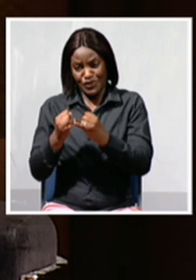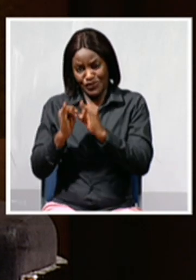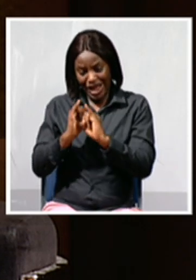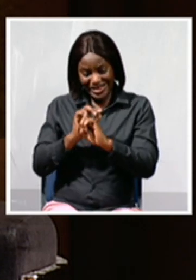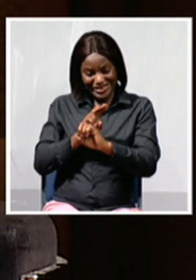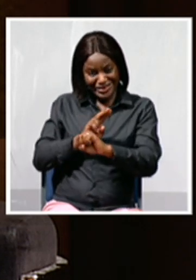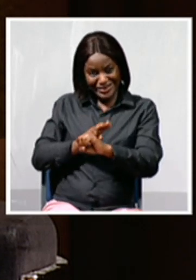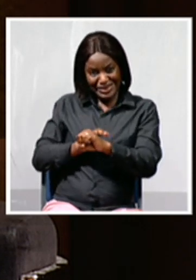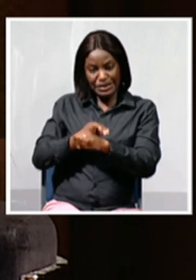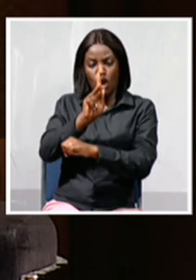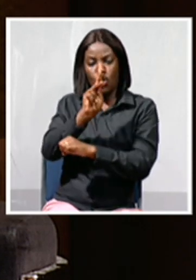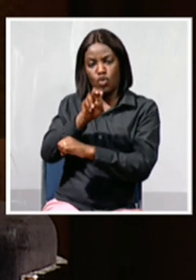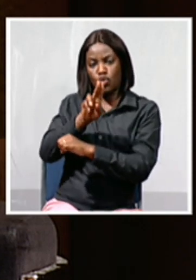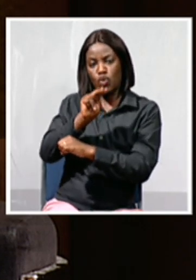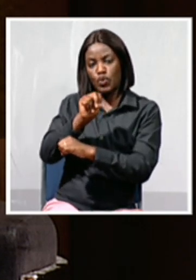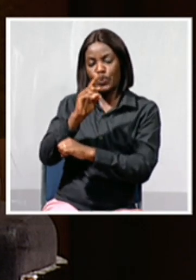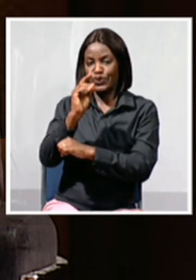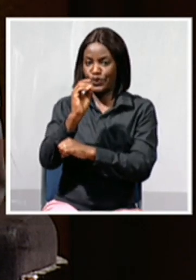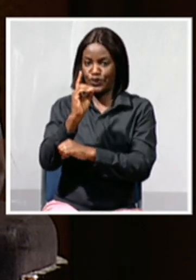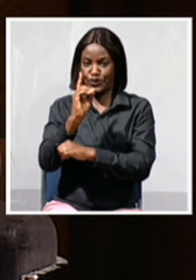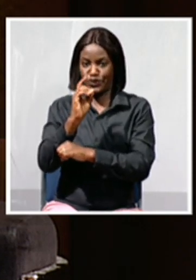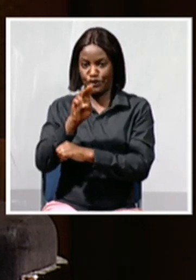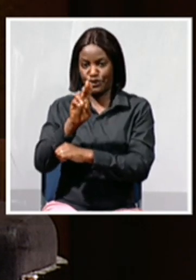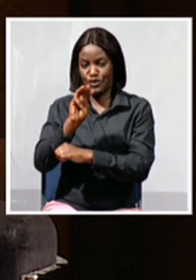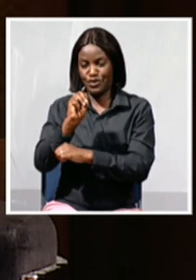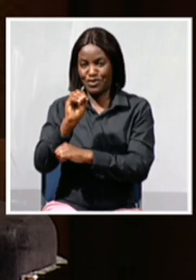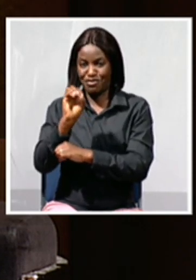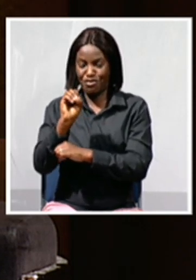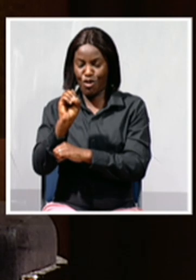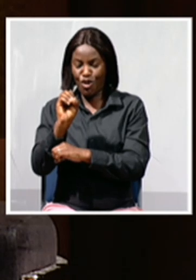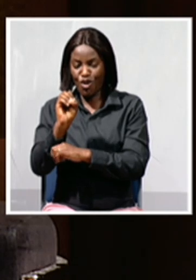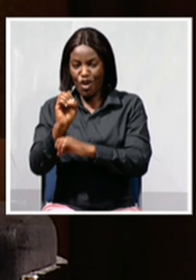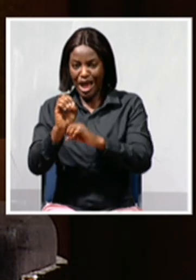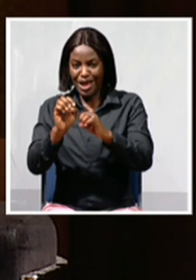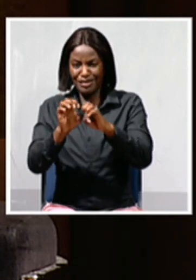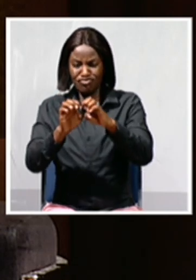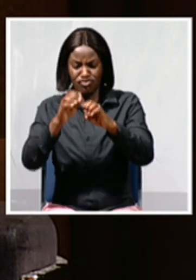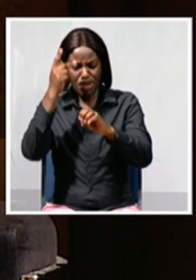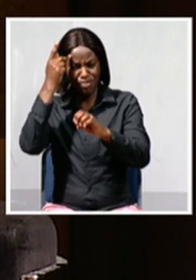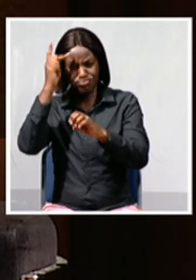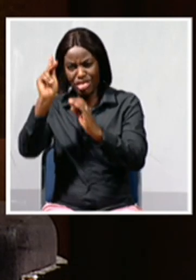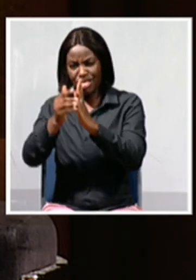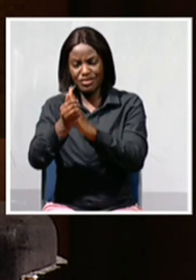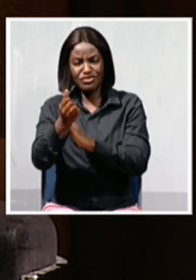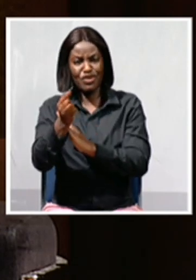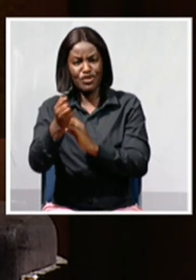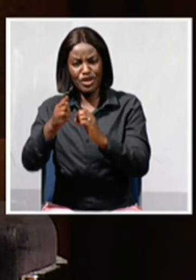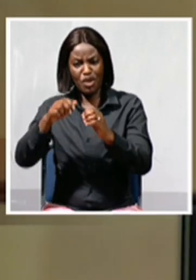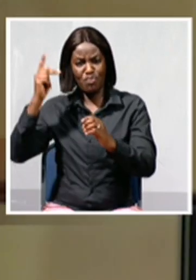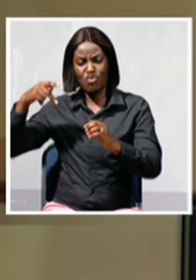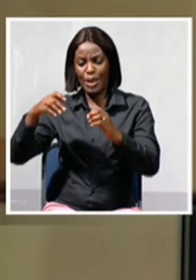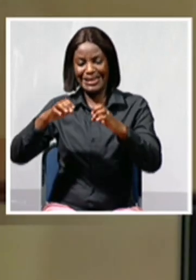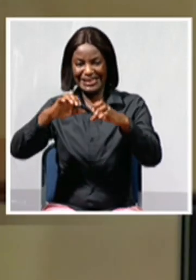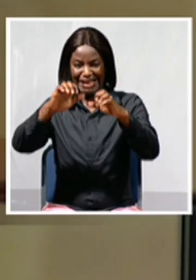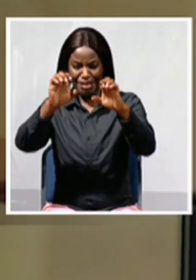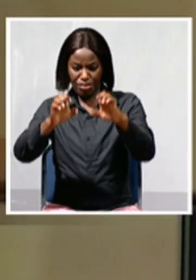public policy and international relations analyst. Good evening to you, Doc, and welcome back in person to Talk of the Nation. Good evening. Thank